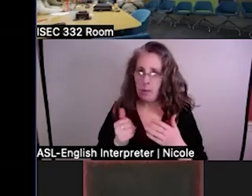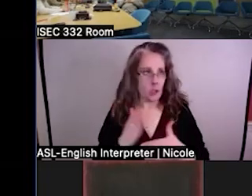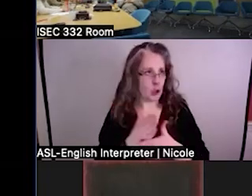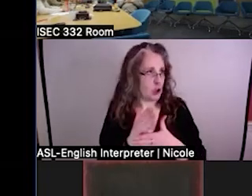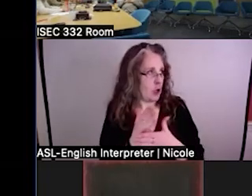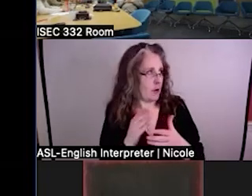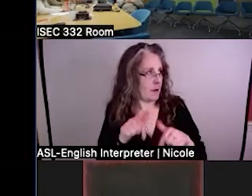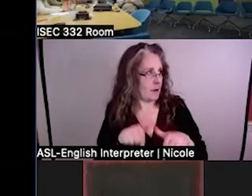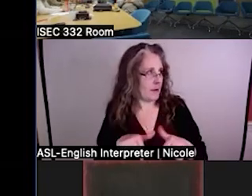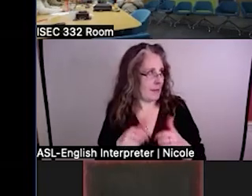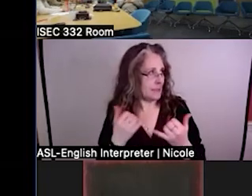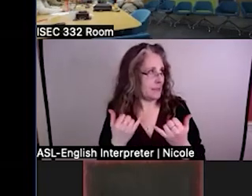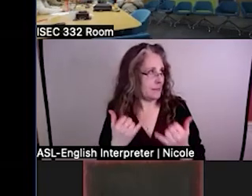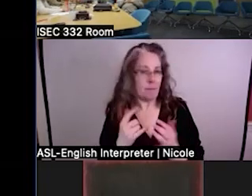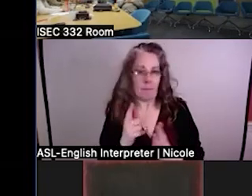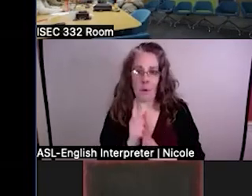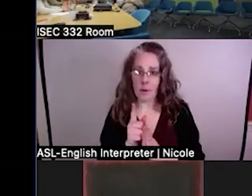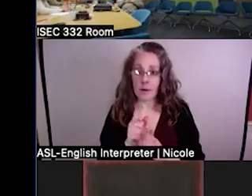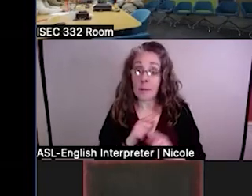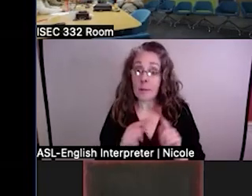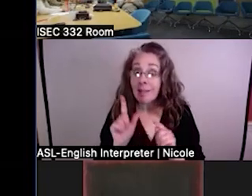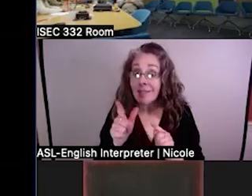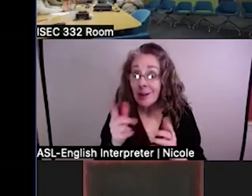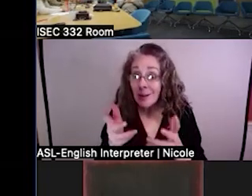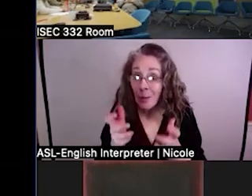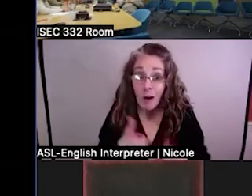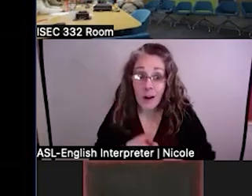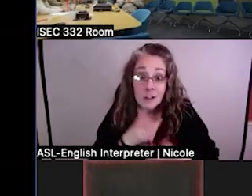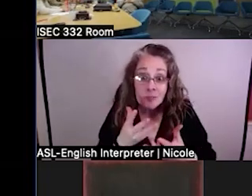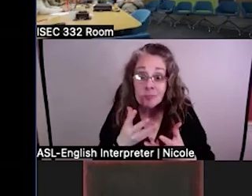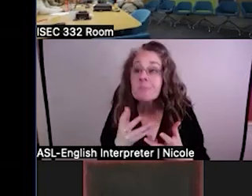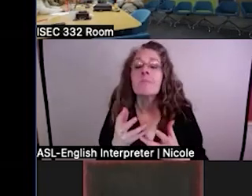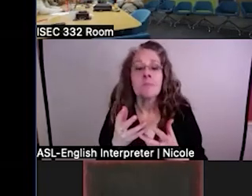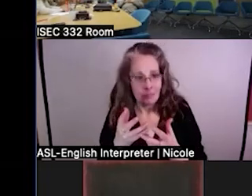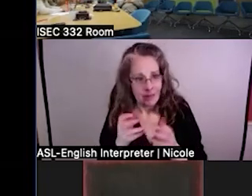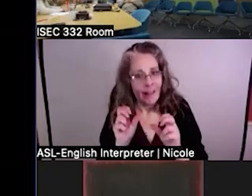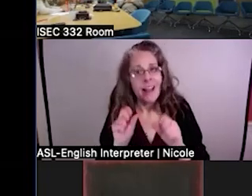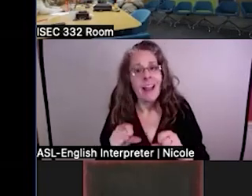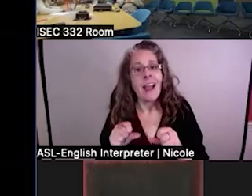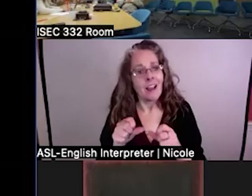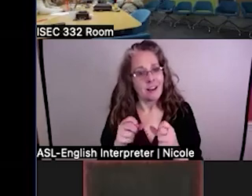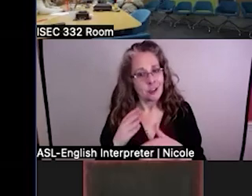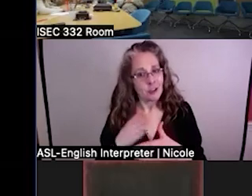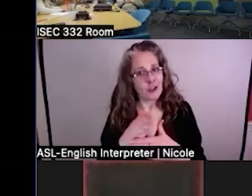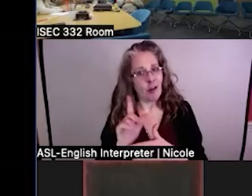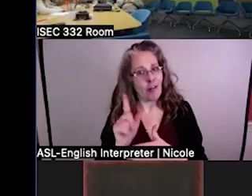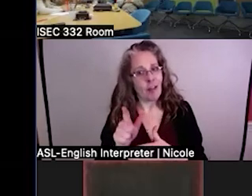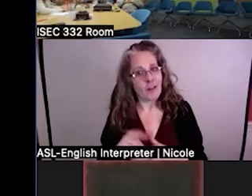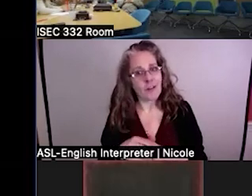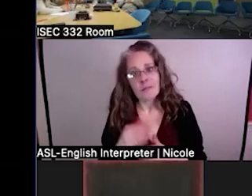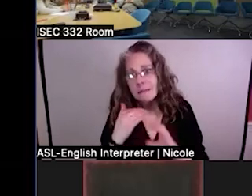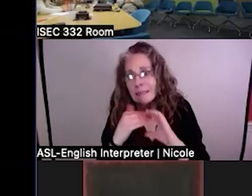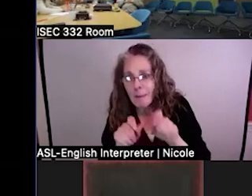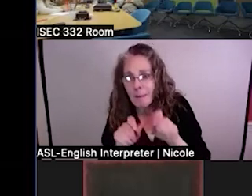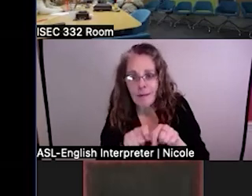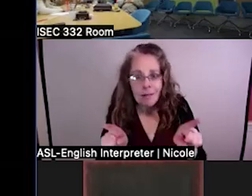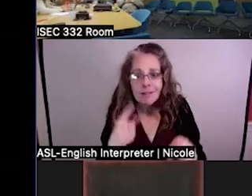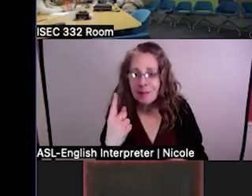processing. Maybe later they have something to share with the group that they can just share privately or share through an email. Okay.